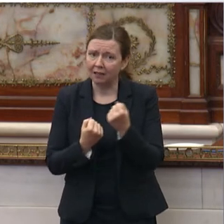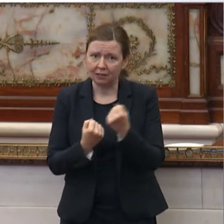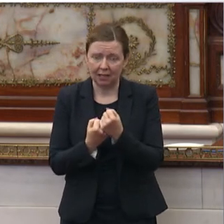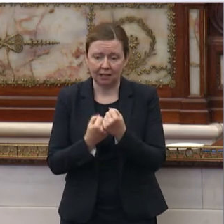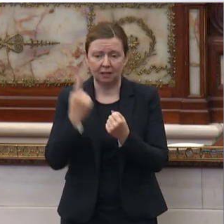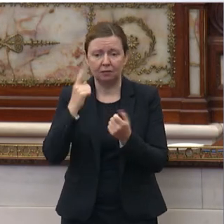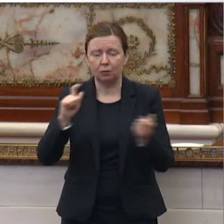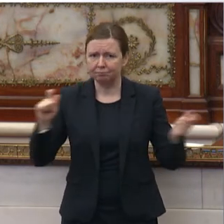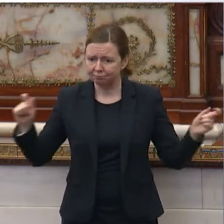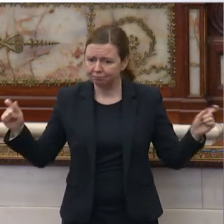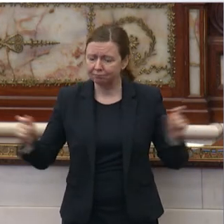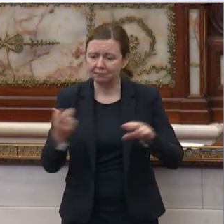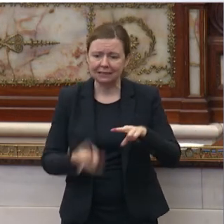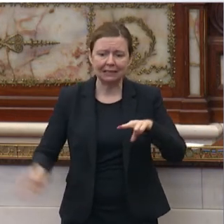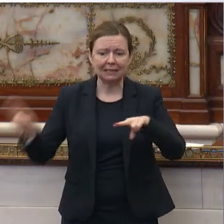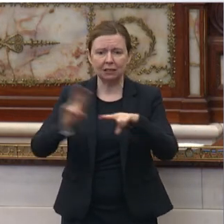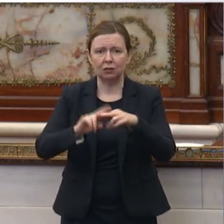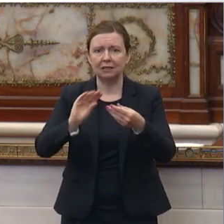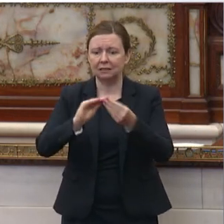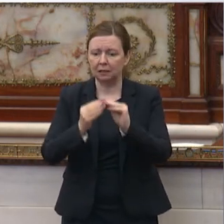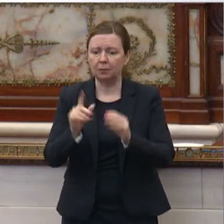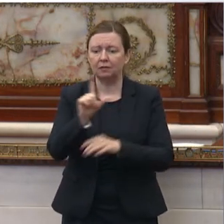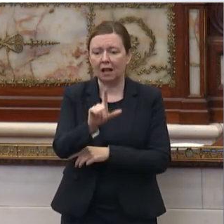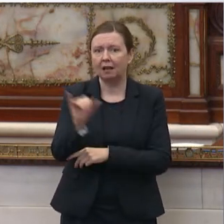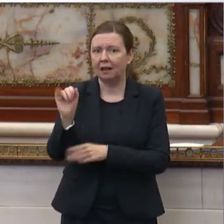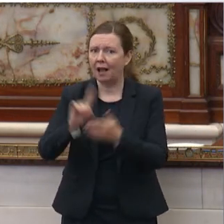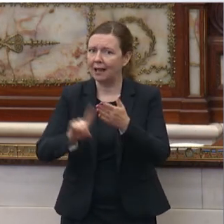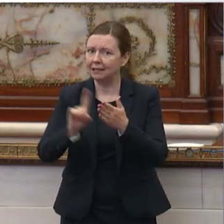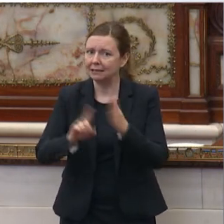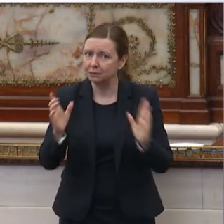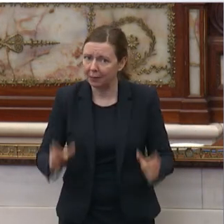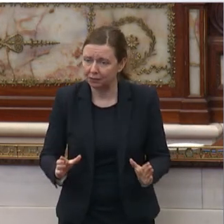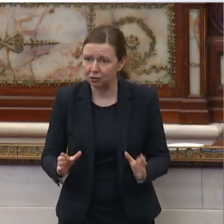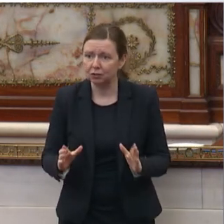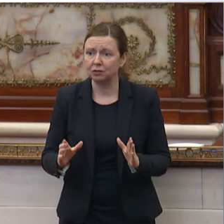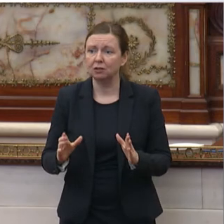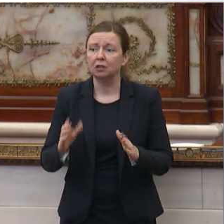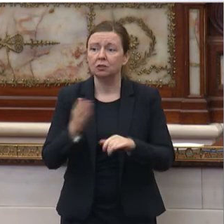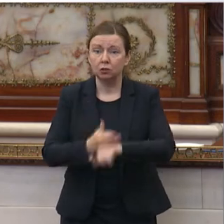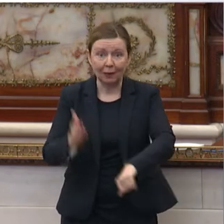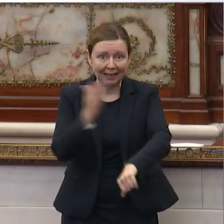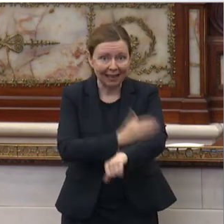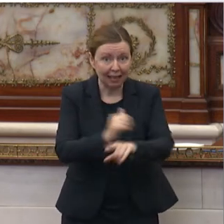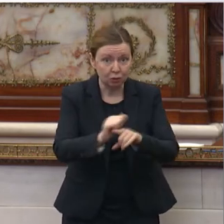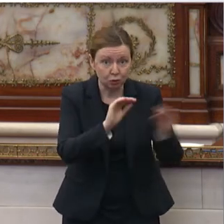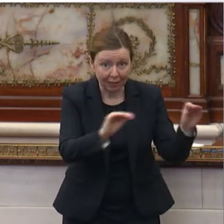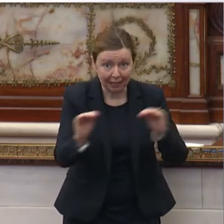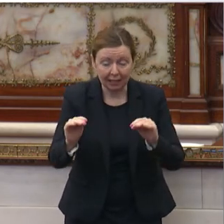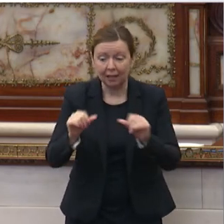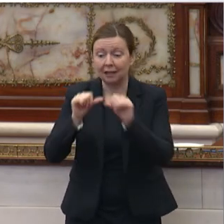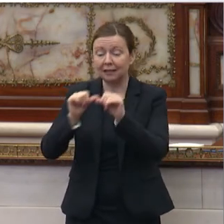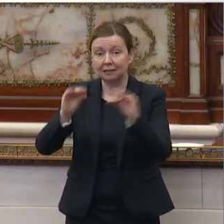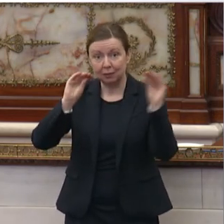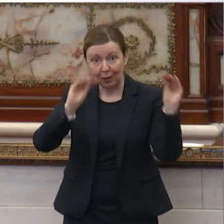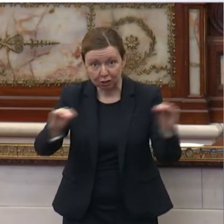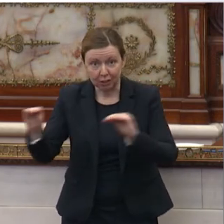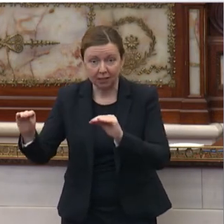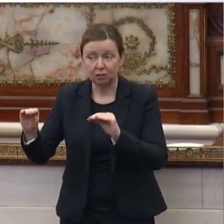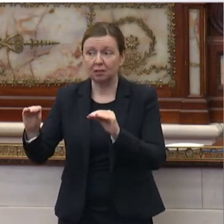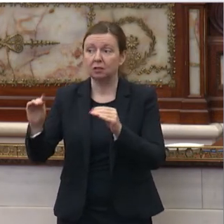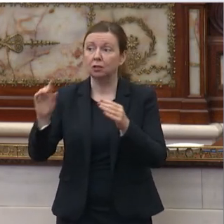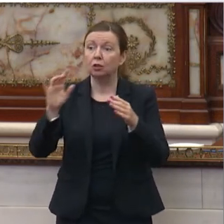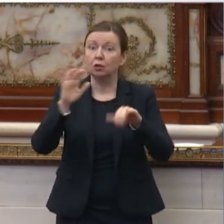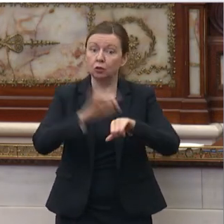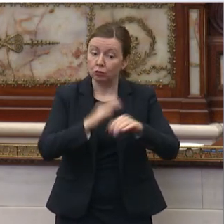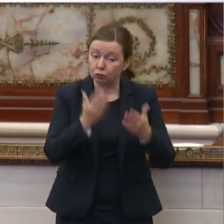a dramatic increase in the number of L&I inspectors to enhance training and continuing education,